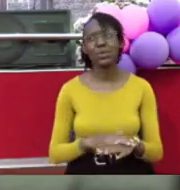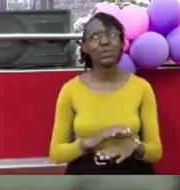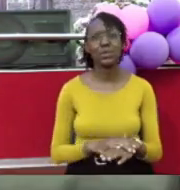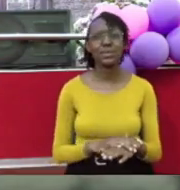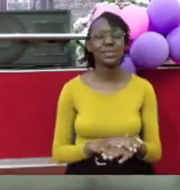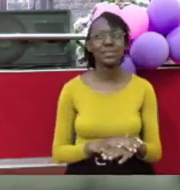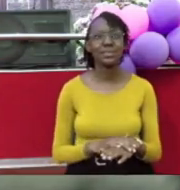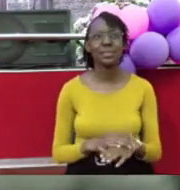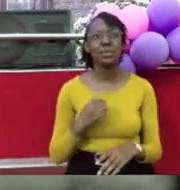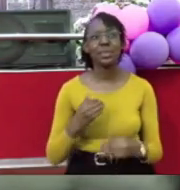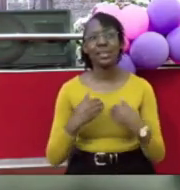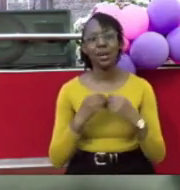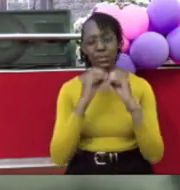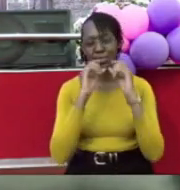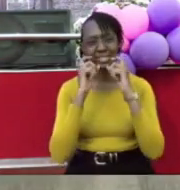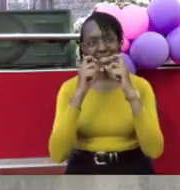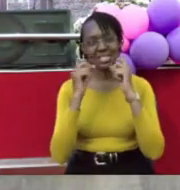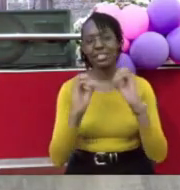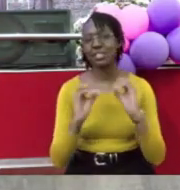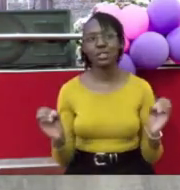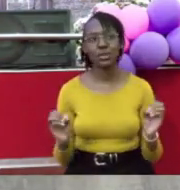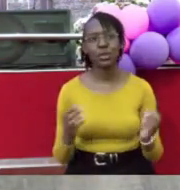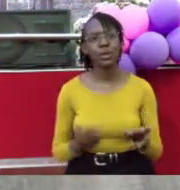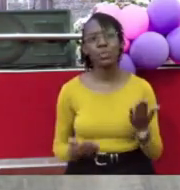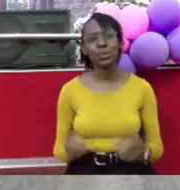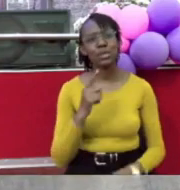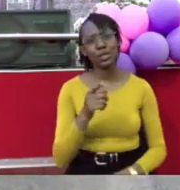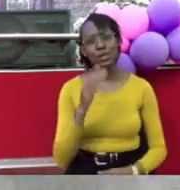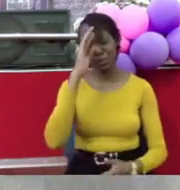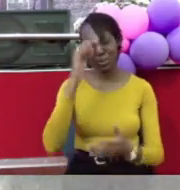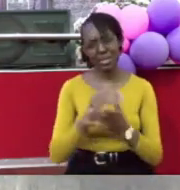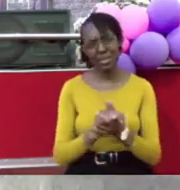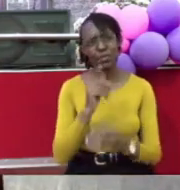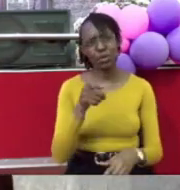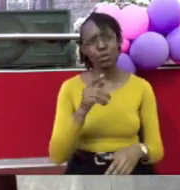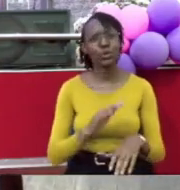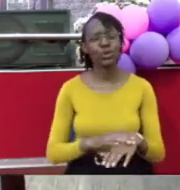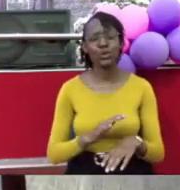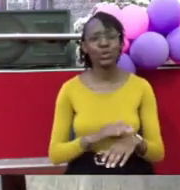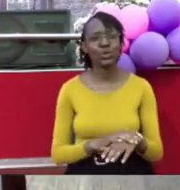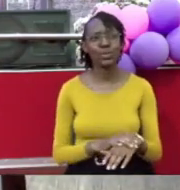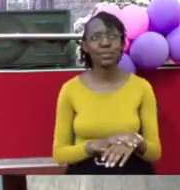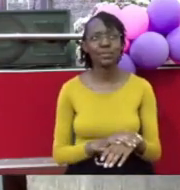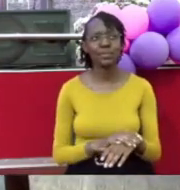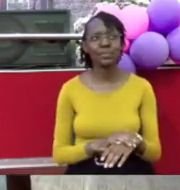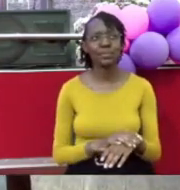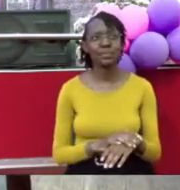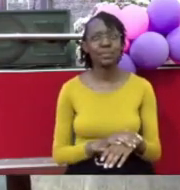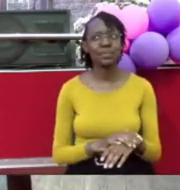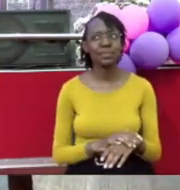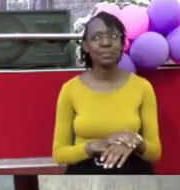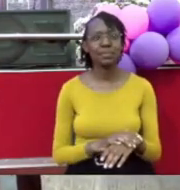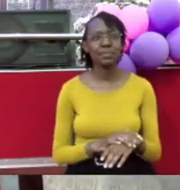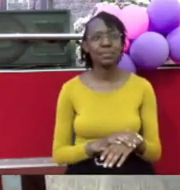sawa. So you may be here and you may think you are so good. Unaweza kuwa hapa na unadhania wewe ni mzuri sana. But imagine you are lost if you have